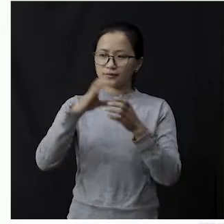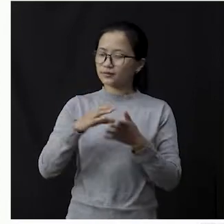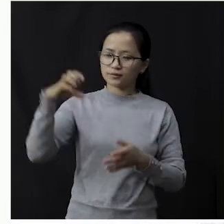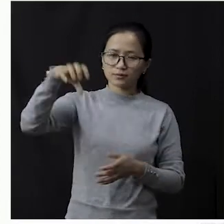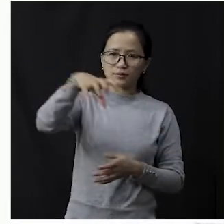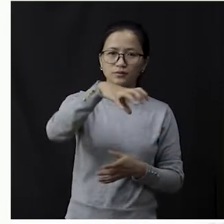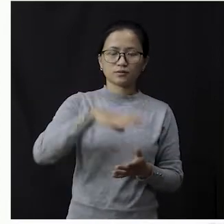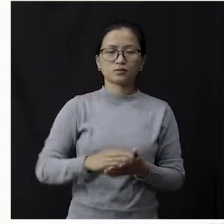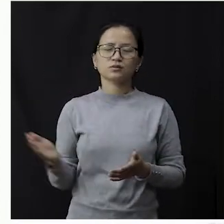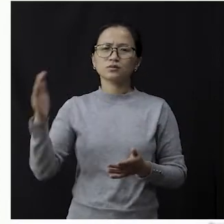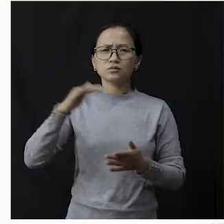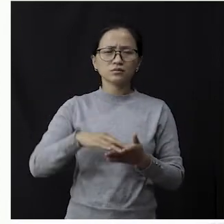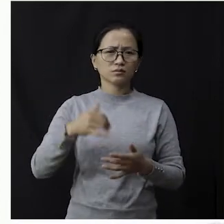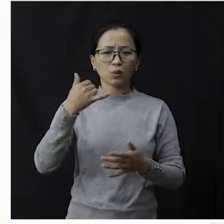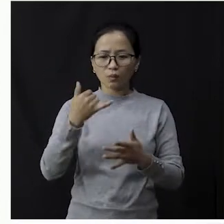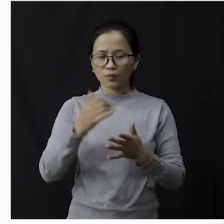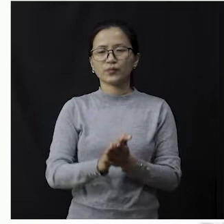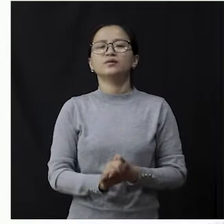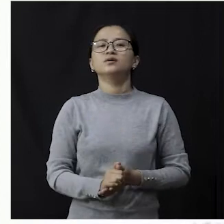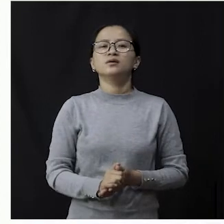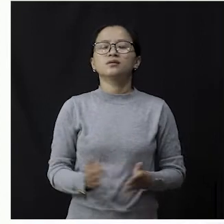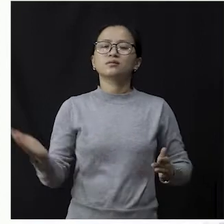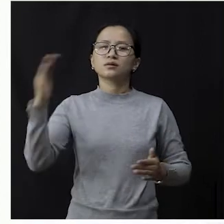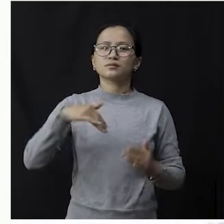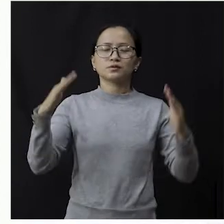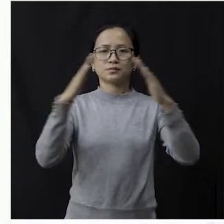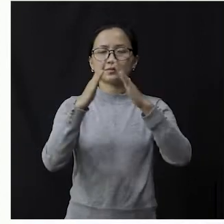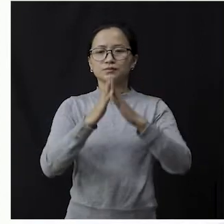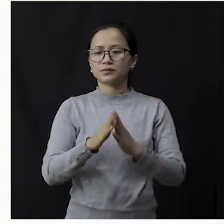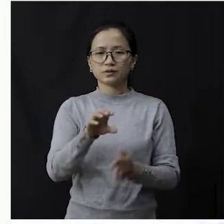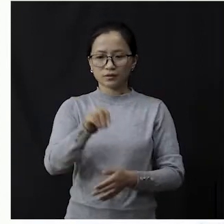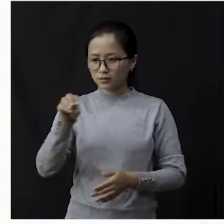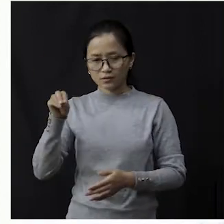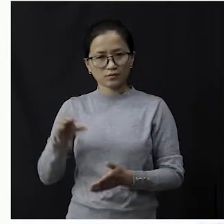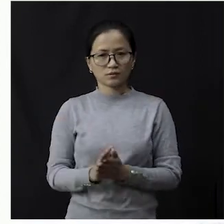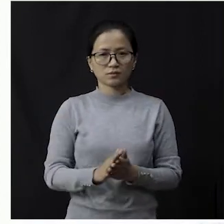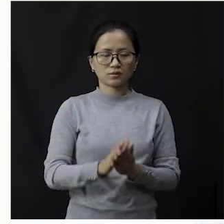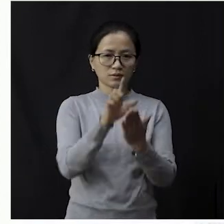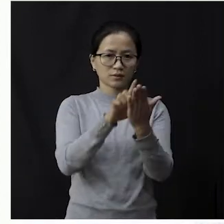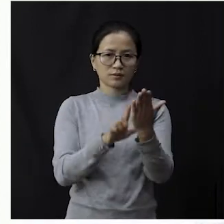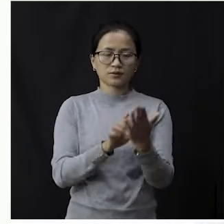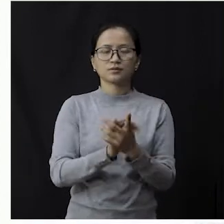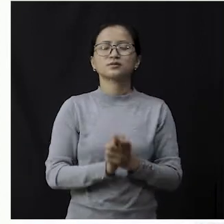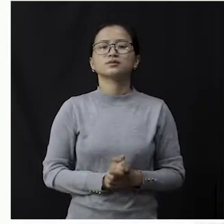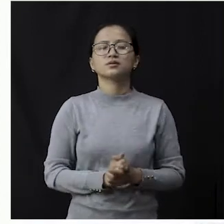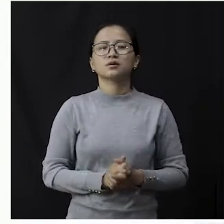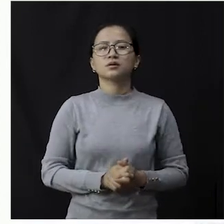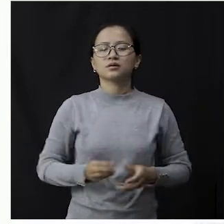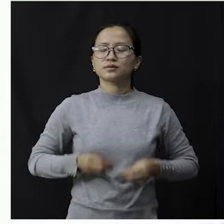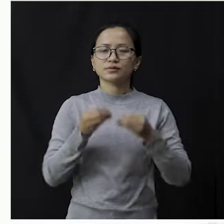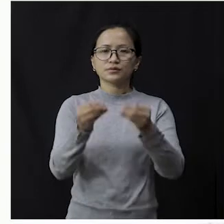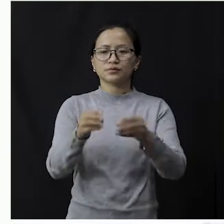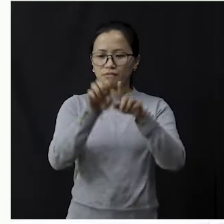you used to call the postman, and the postman used to come to your home and collect that letters or a parcels and delivers that letter